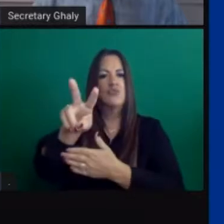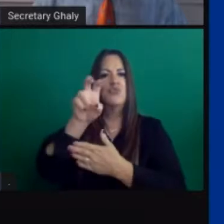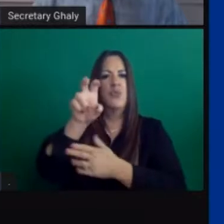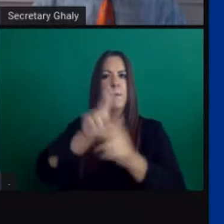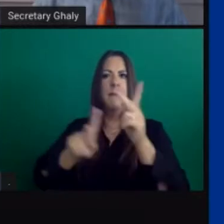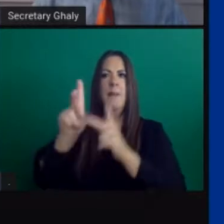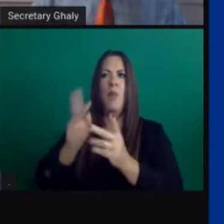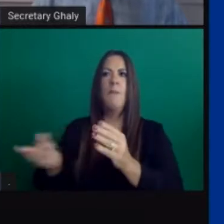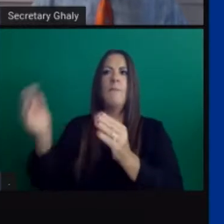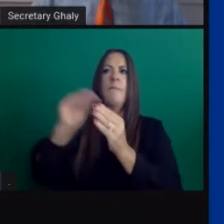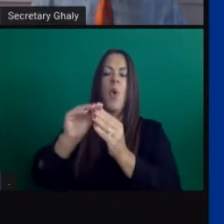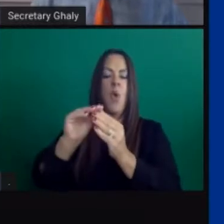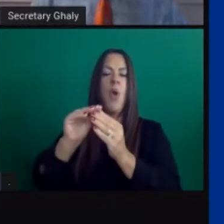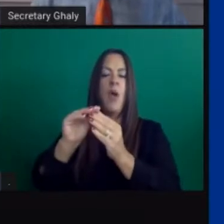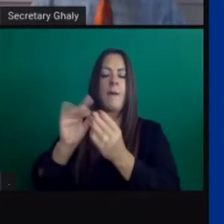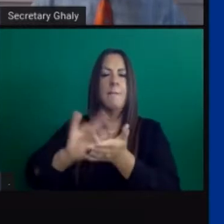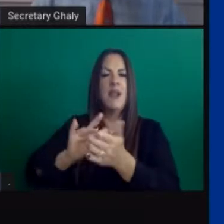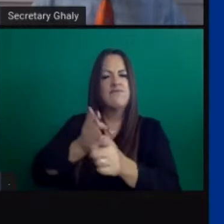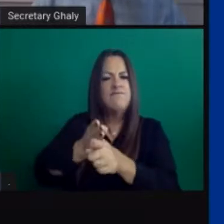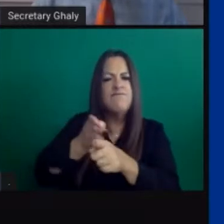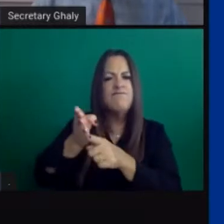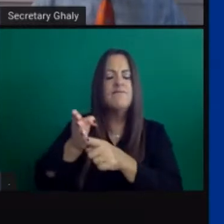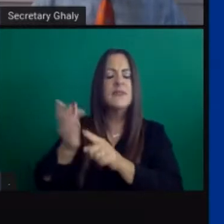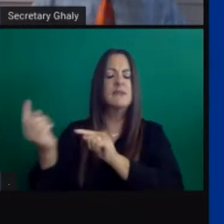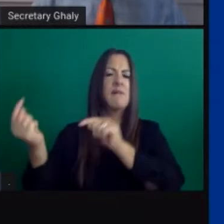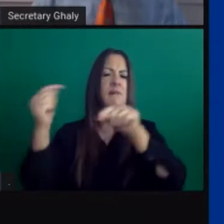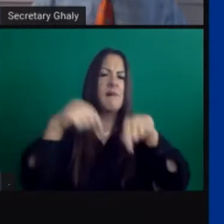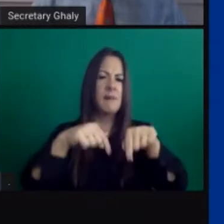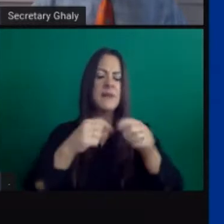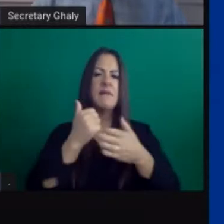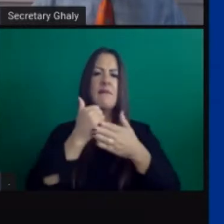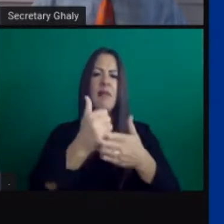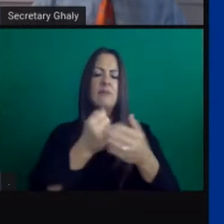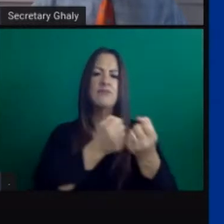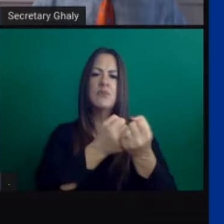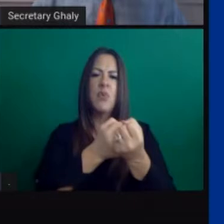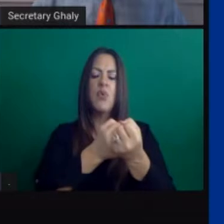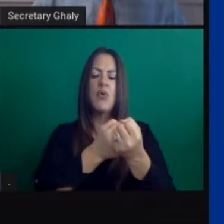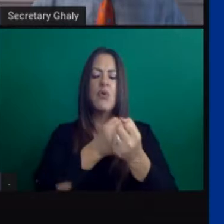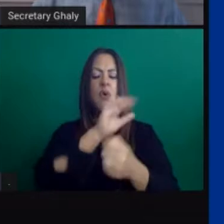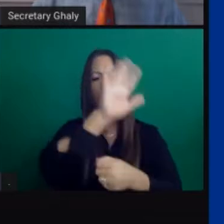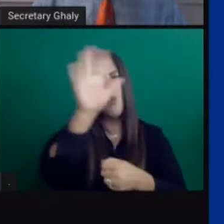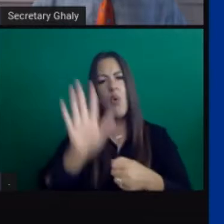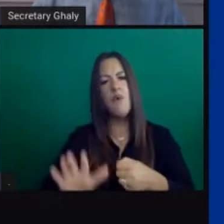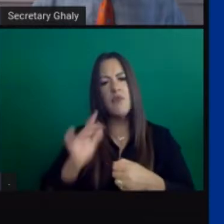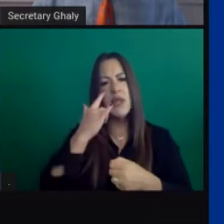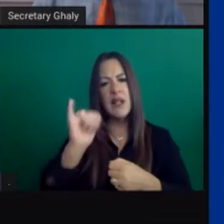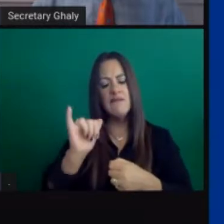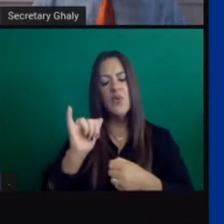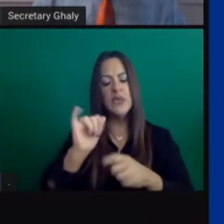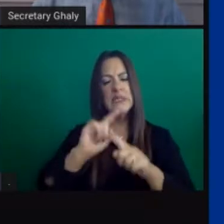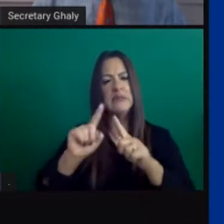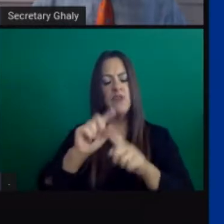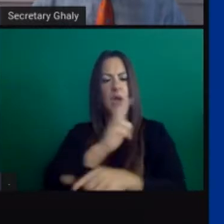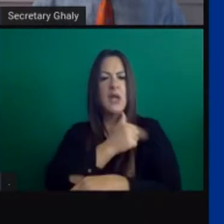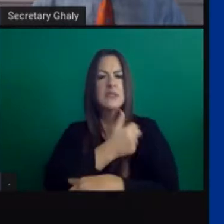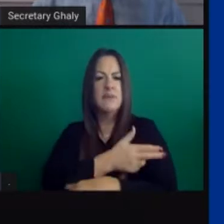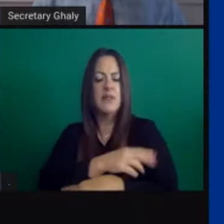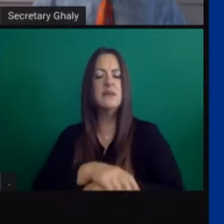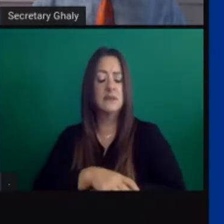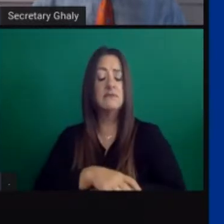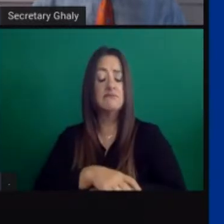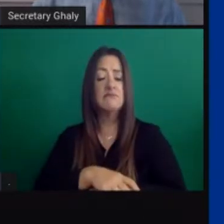state working. Last week, we focused on bringing at least 1,000 new healthcare professionals to serve